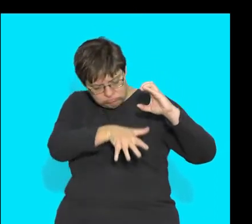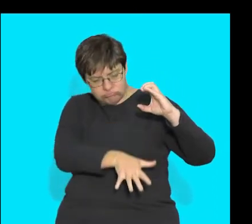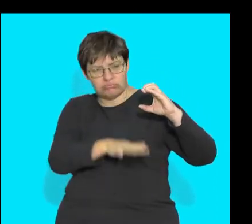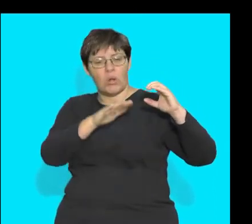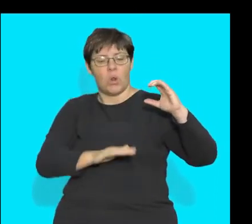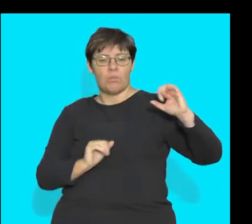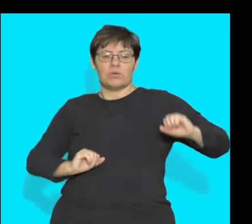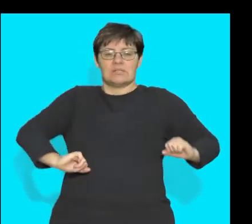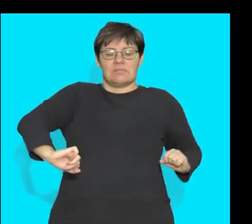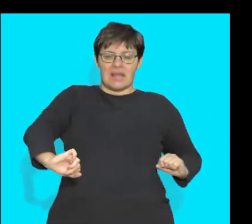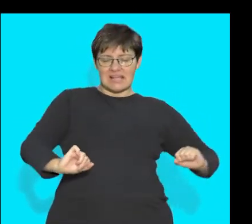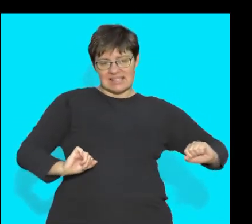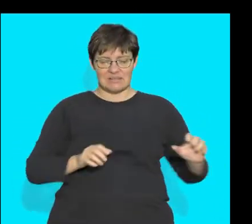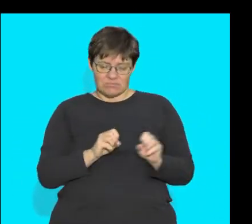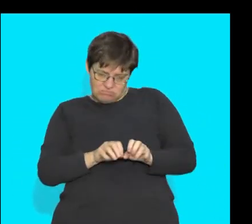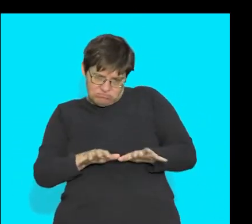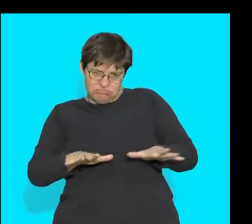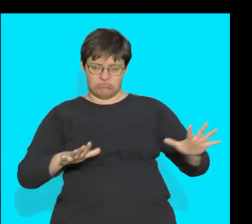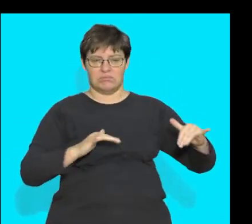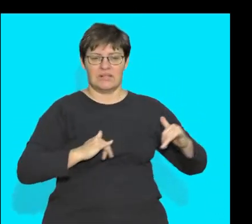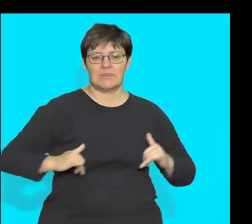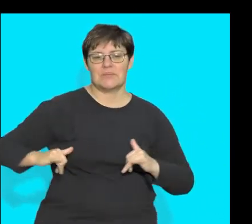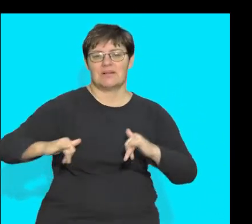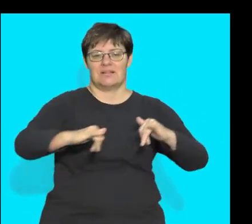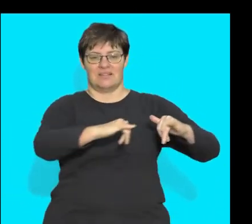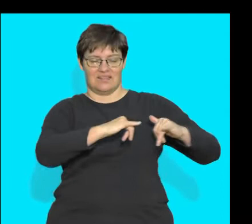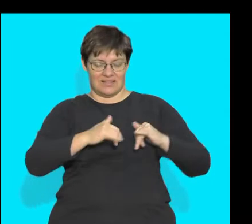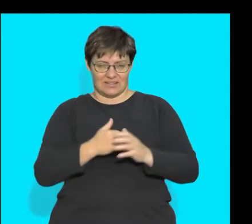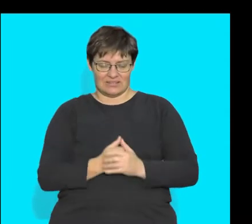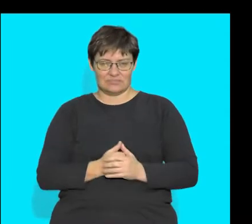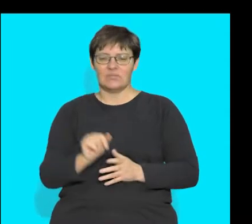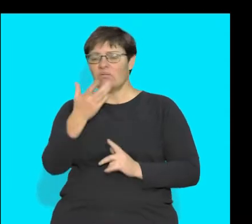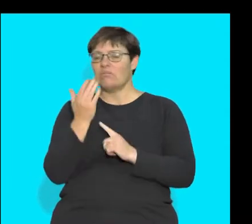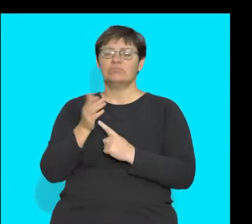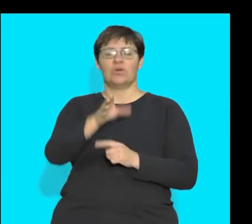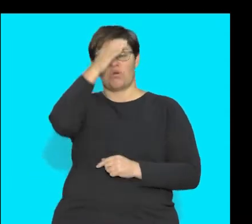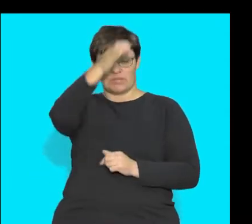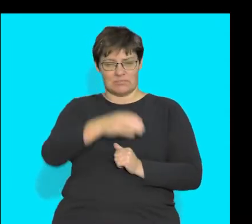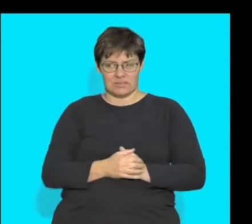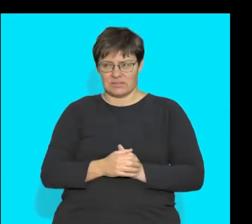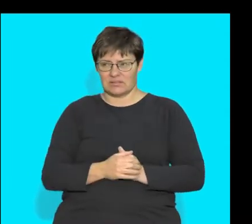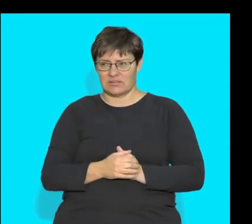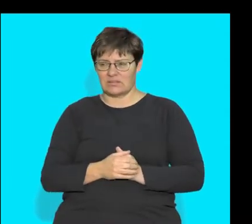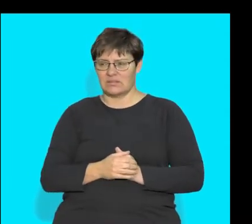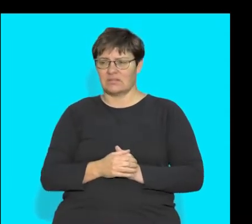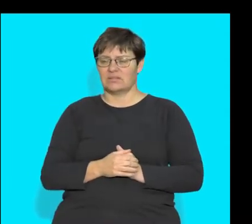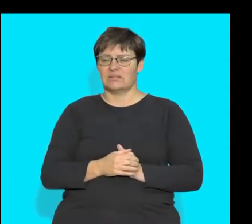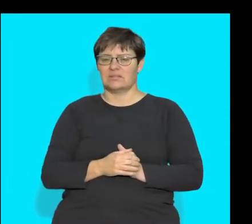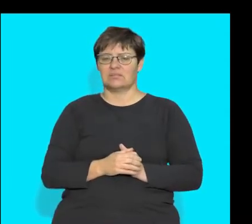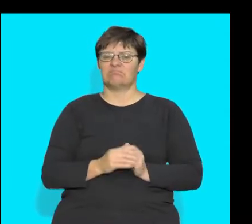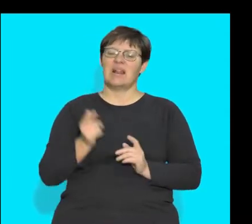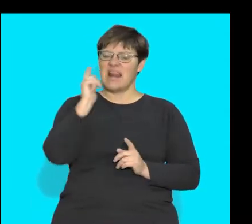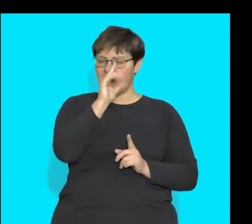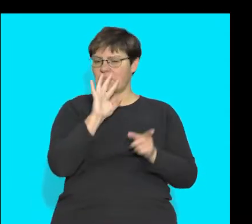low, and they are going to spread equally. Okay, I'm going to show you a concept, right, that you're going to come